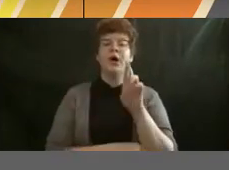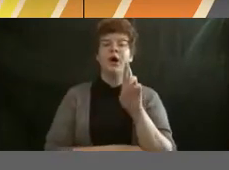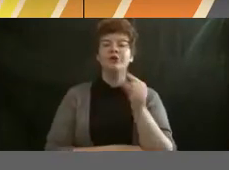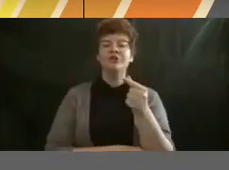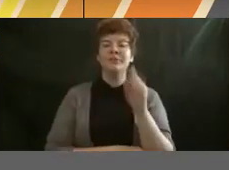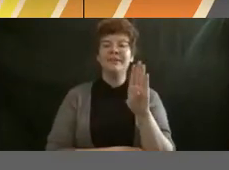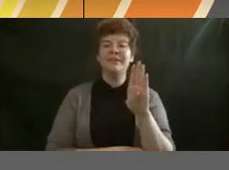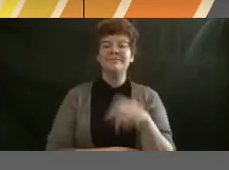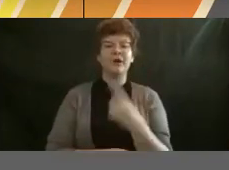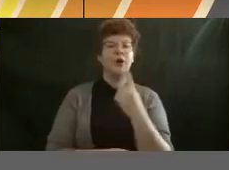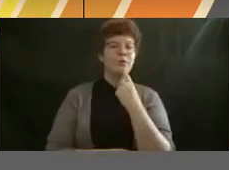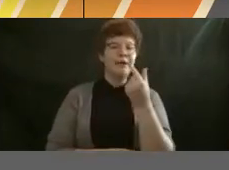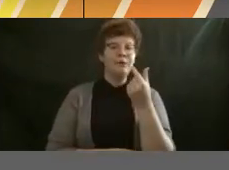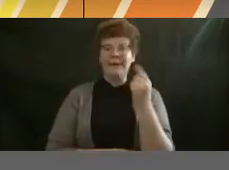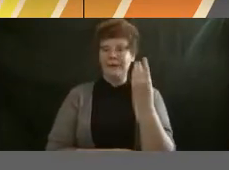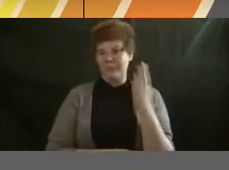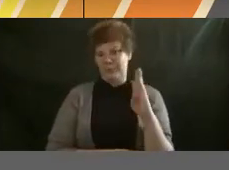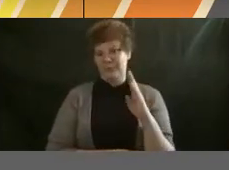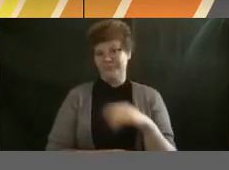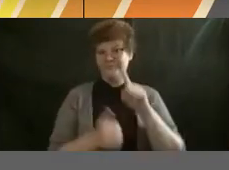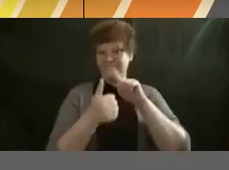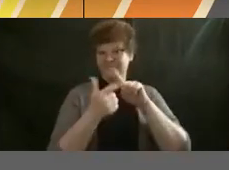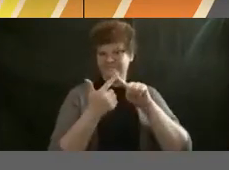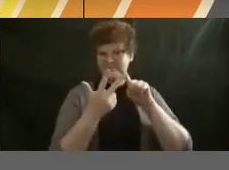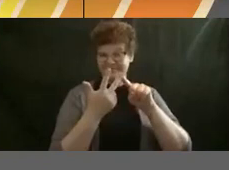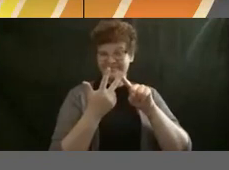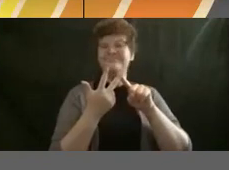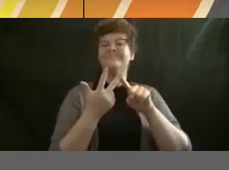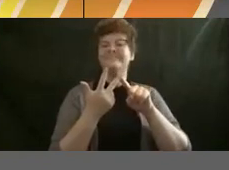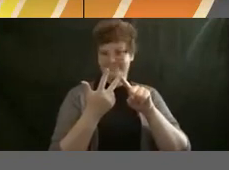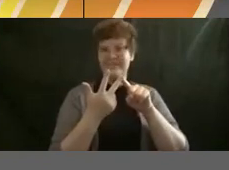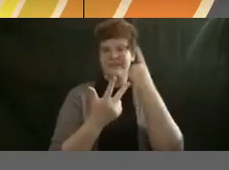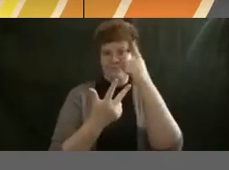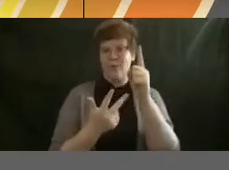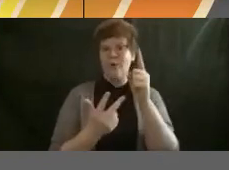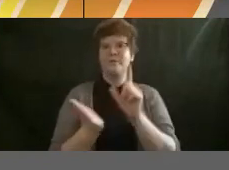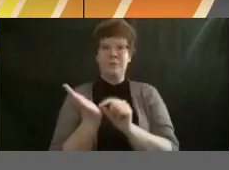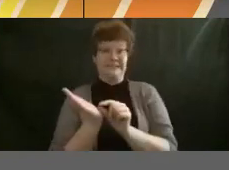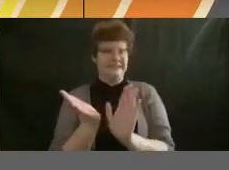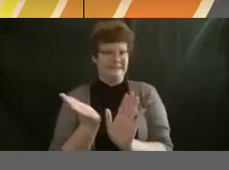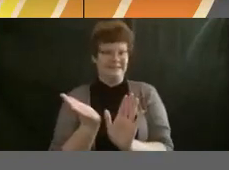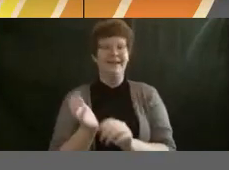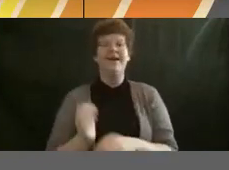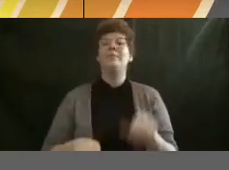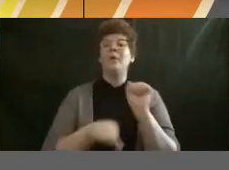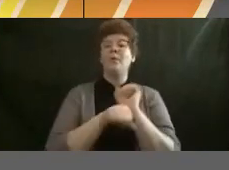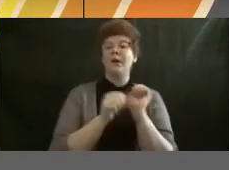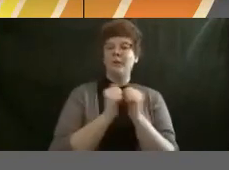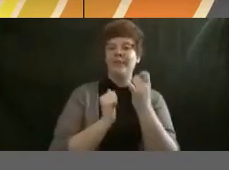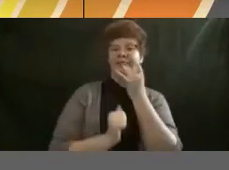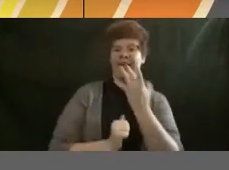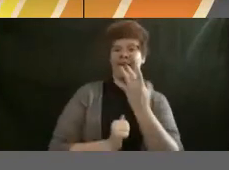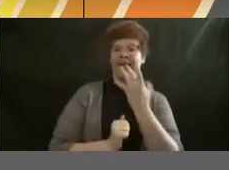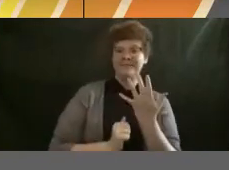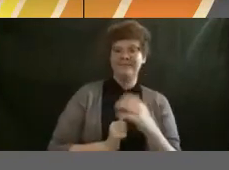Those are the primary colors that you use when you're printing, or not printing, but when you're working with light. And that's what you see on the screen,